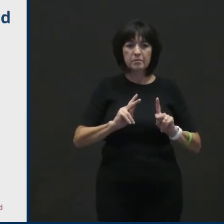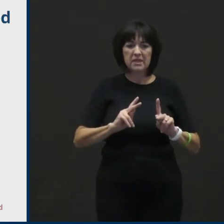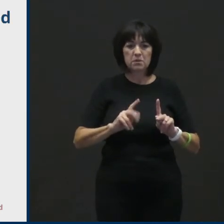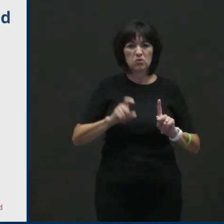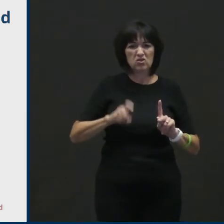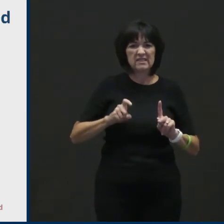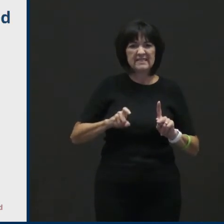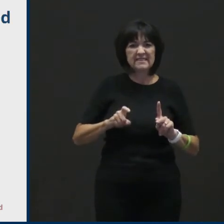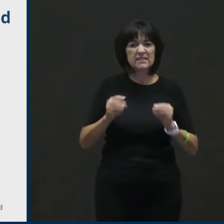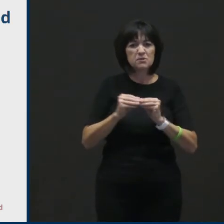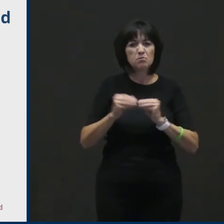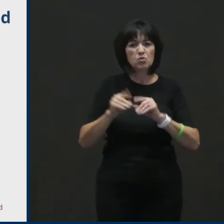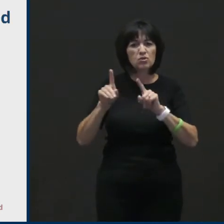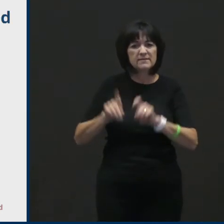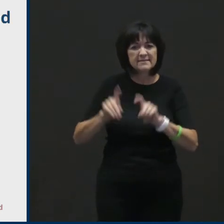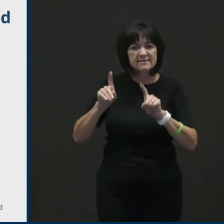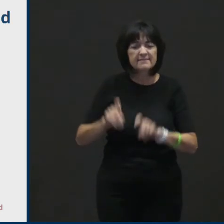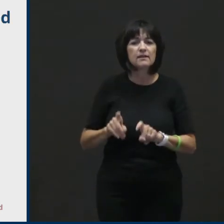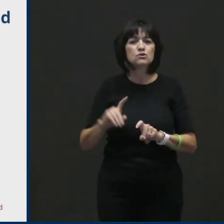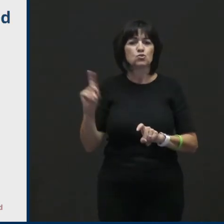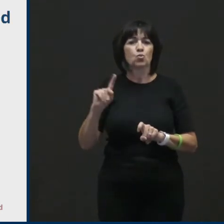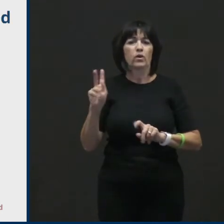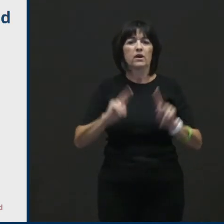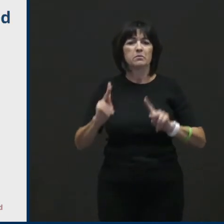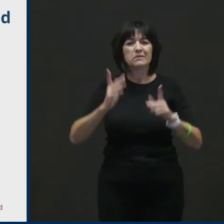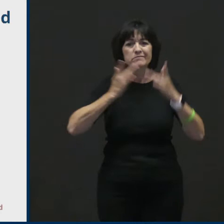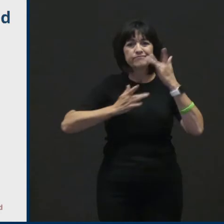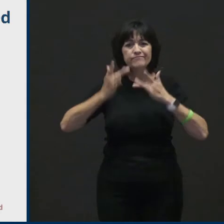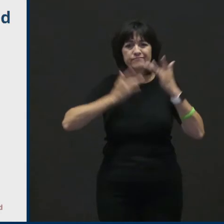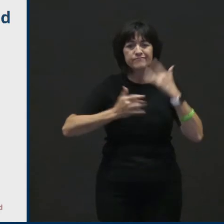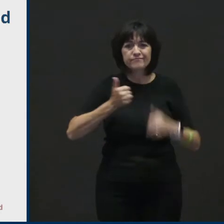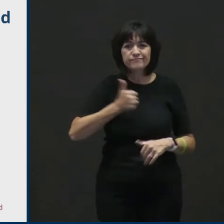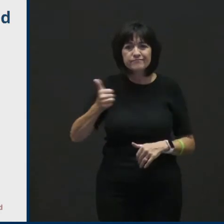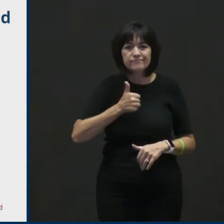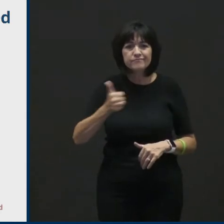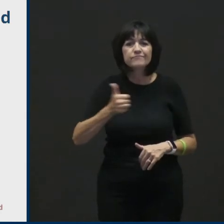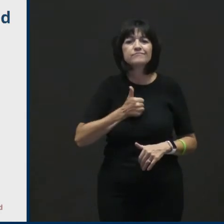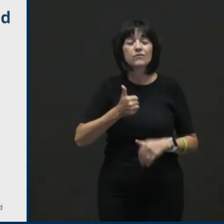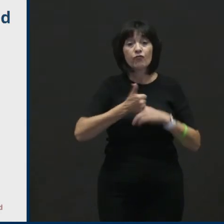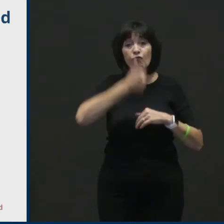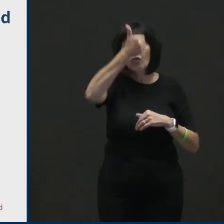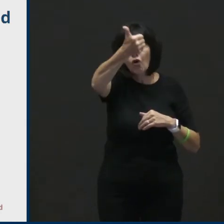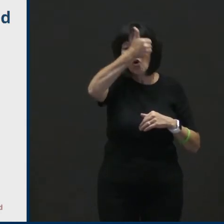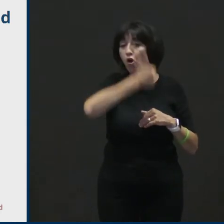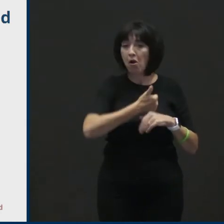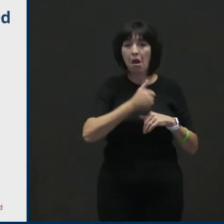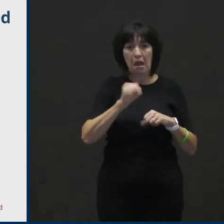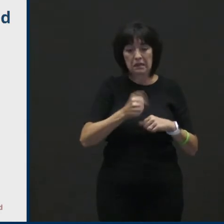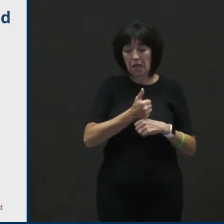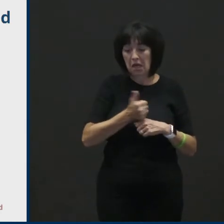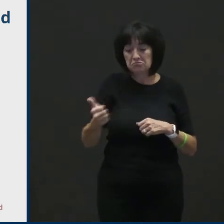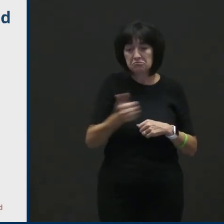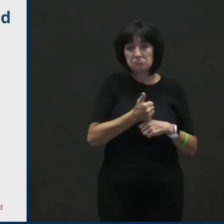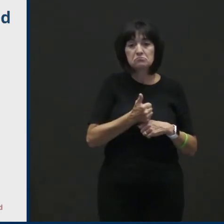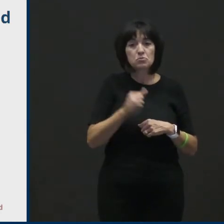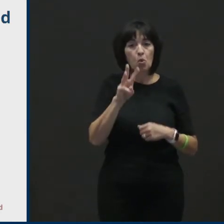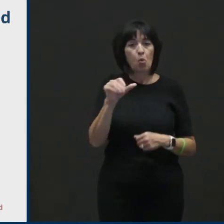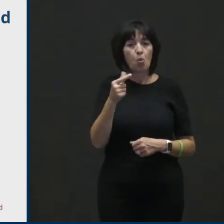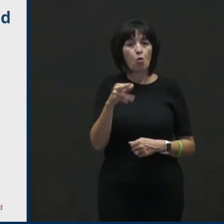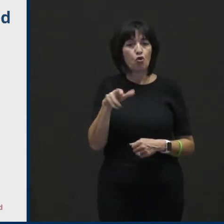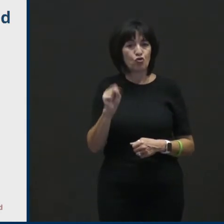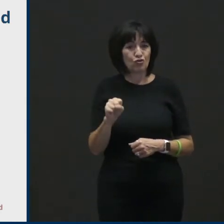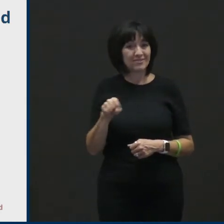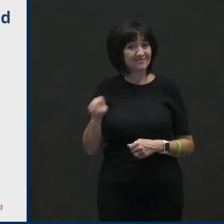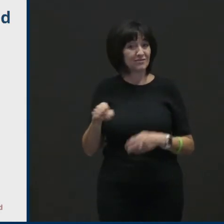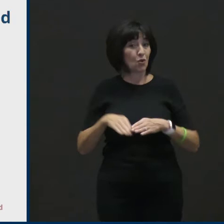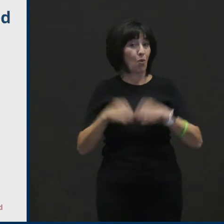see some of the spikes, and we want to make sure they are put in those communities where we know they'll be available. As well, the nice thing about the Walgreens is they are 7 days